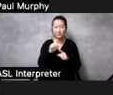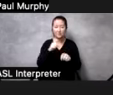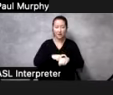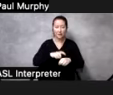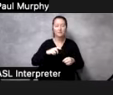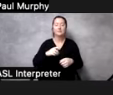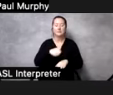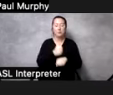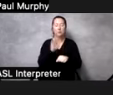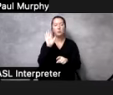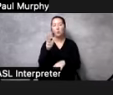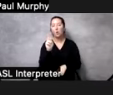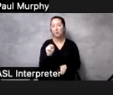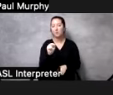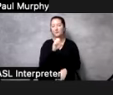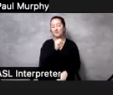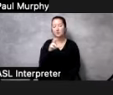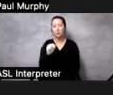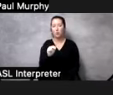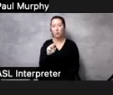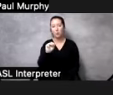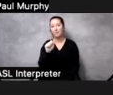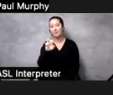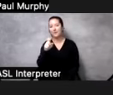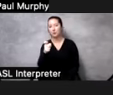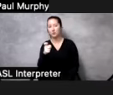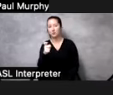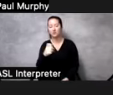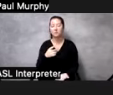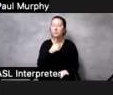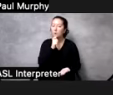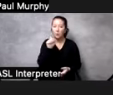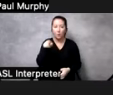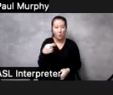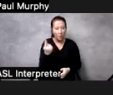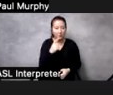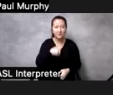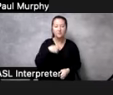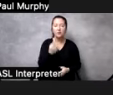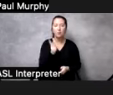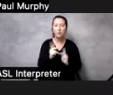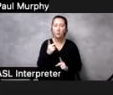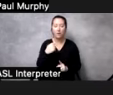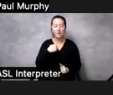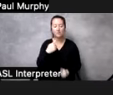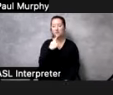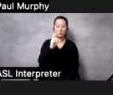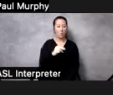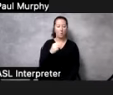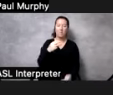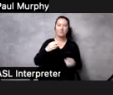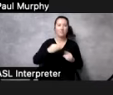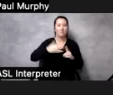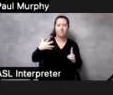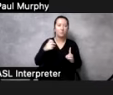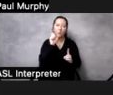yes-no matrix. One of the things that I like to do is, you don't always have to tell people why you're saying no, okay? Saying no is